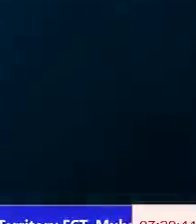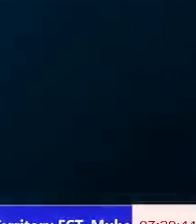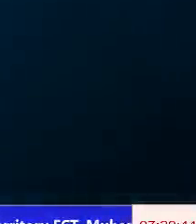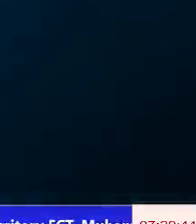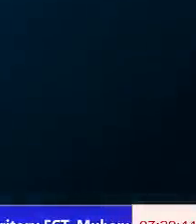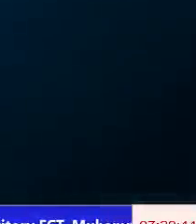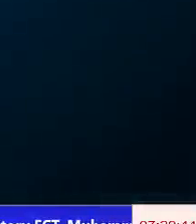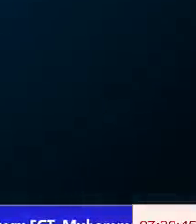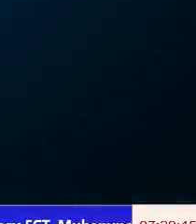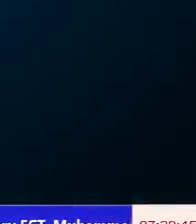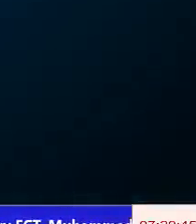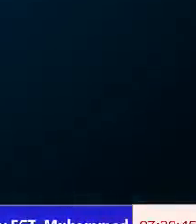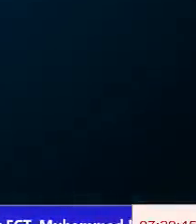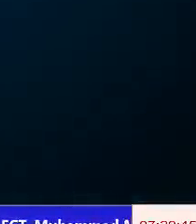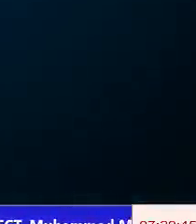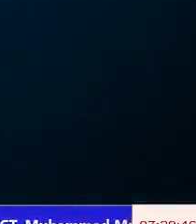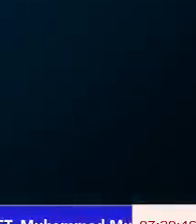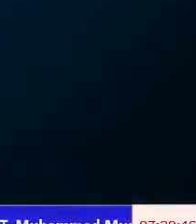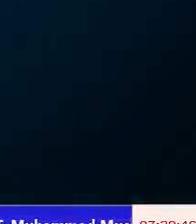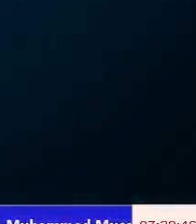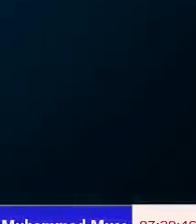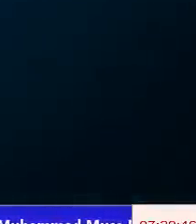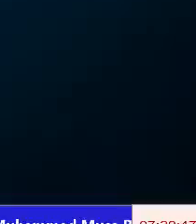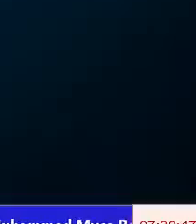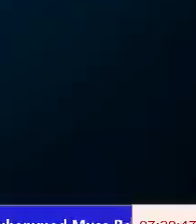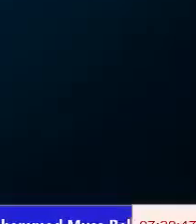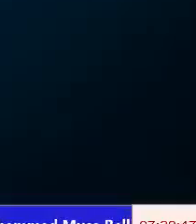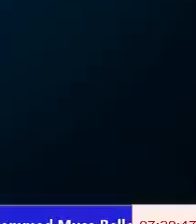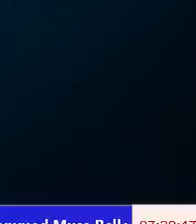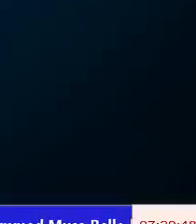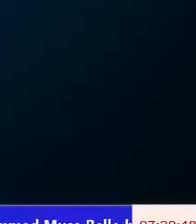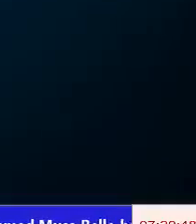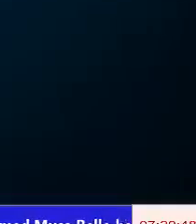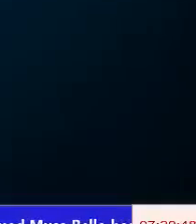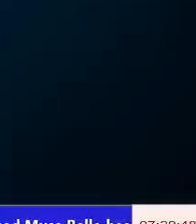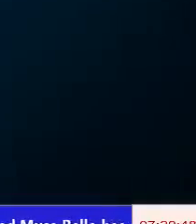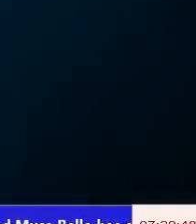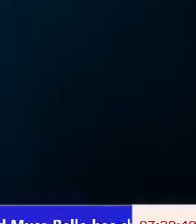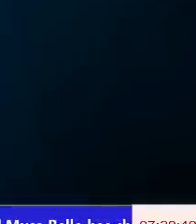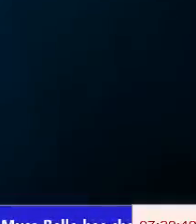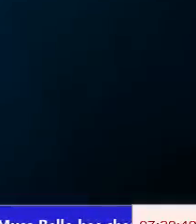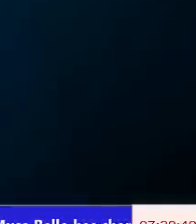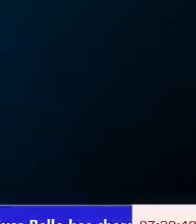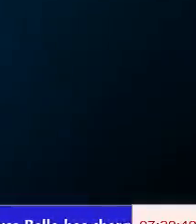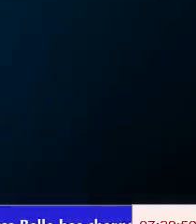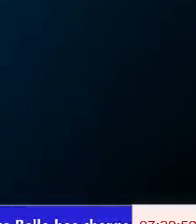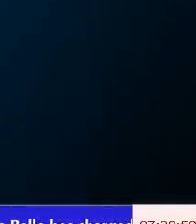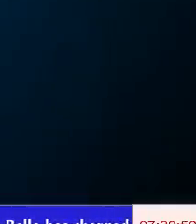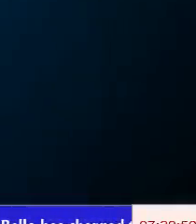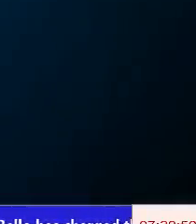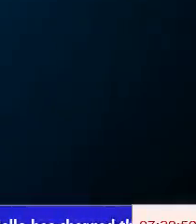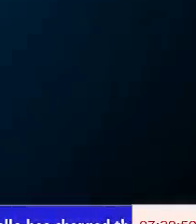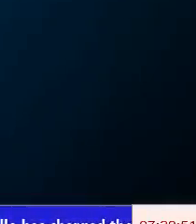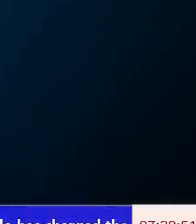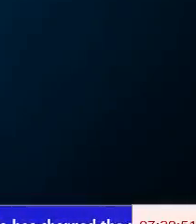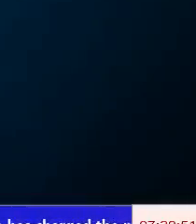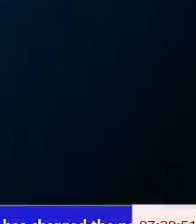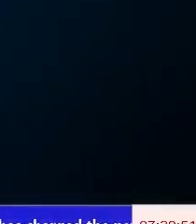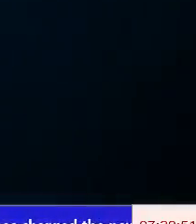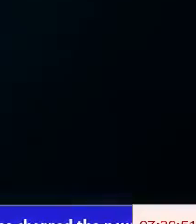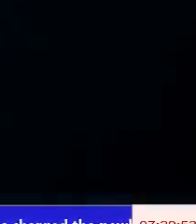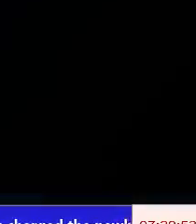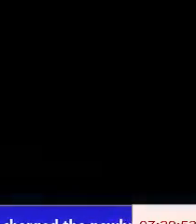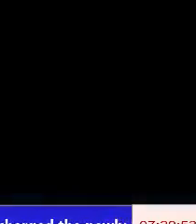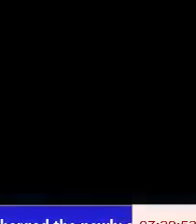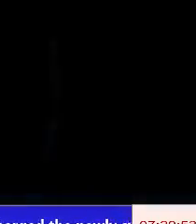Oh, lo, lo, lo. Lizzy man, wake up. Lizzy brother, wake up. Lizzy sister, wake up. Take your life,